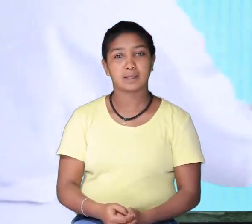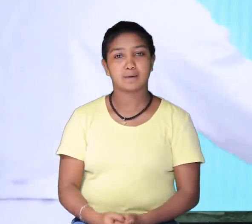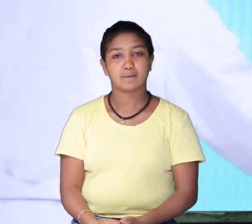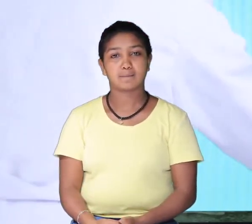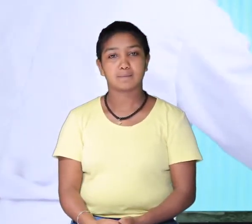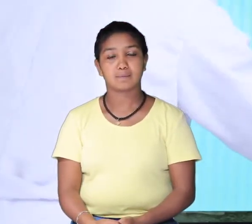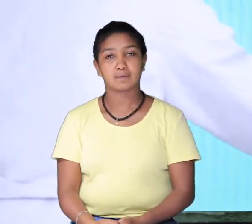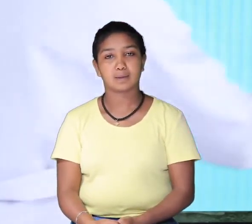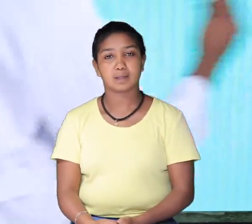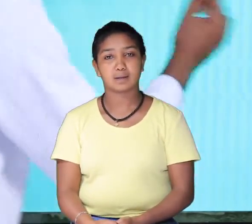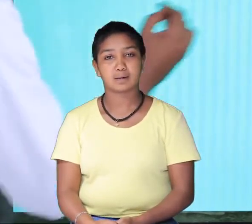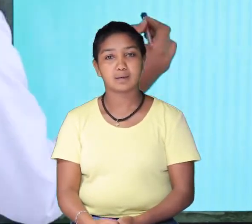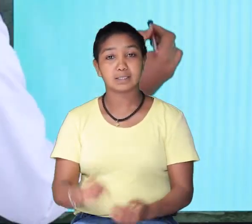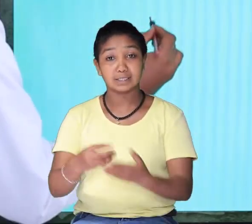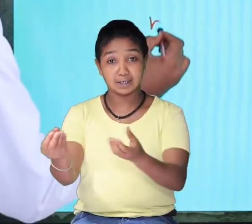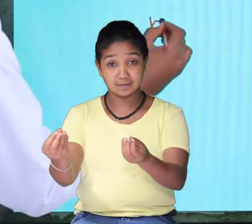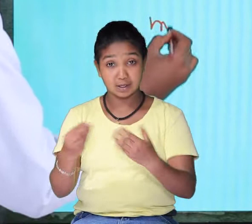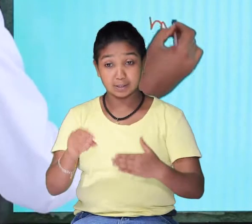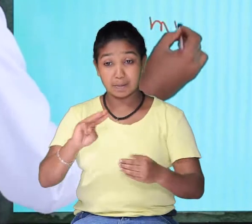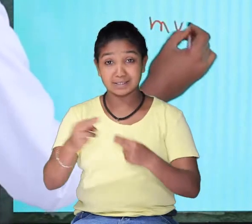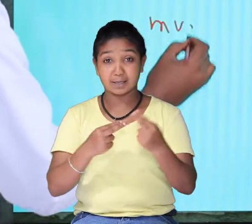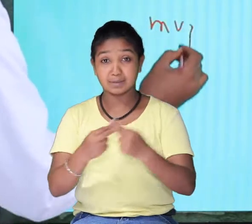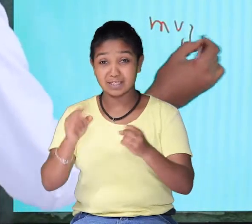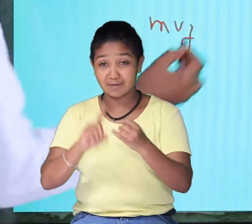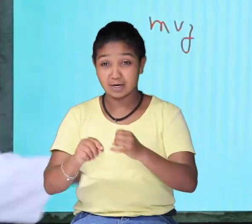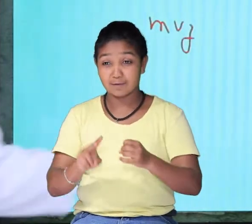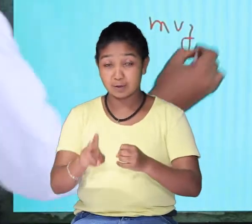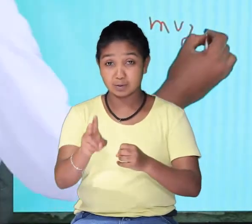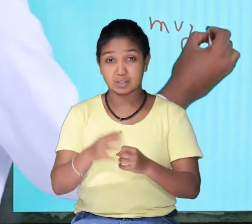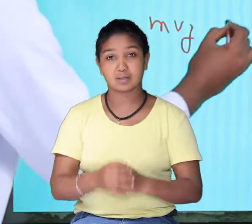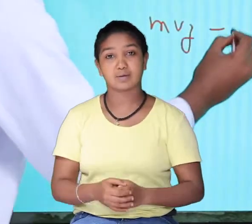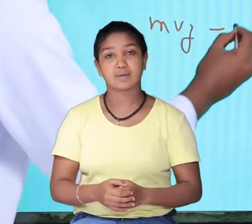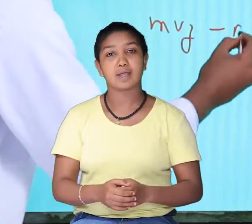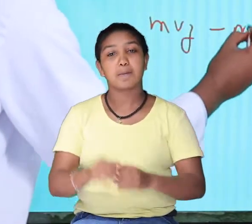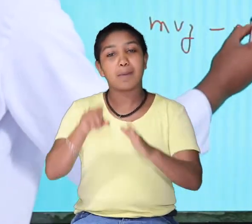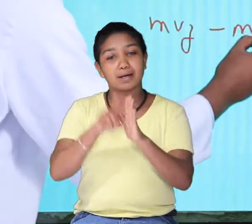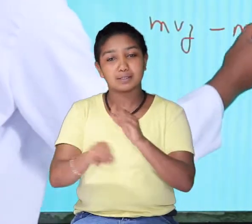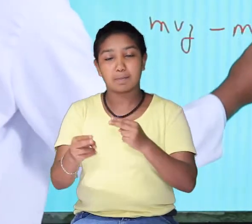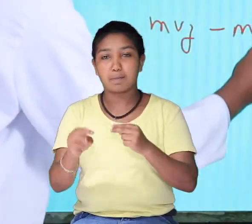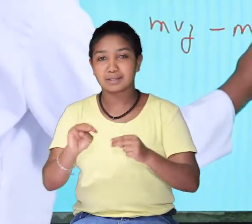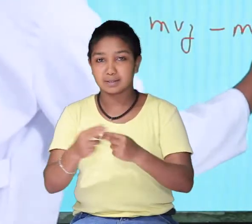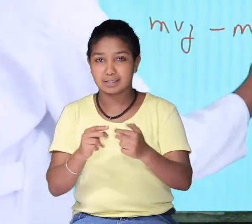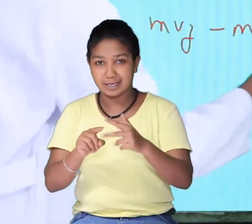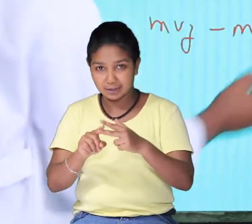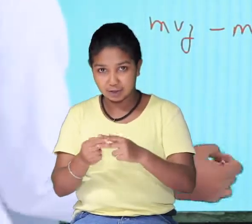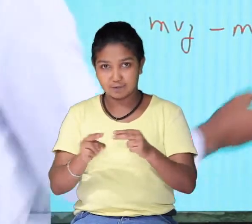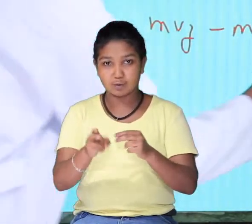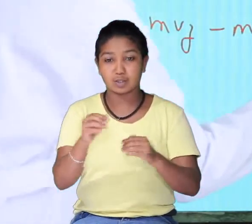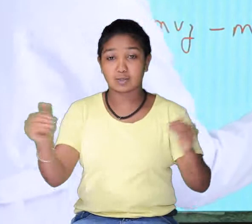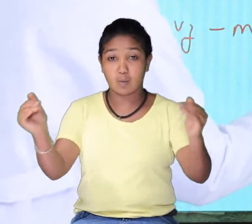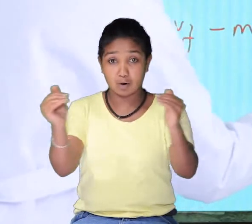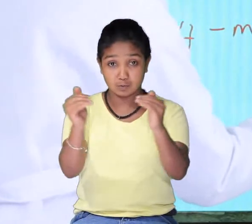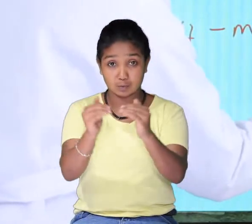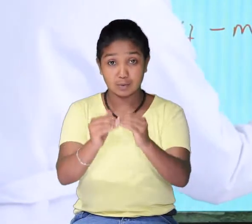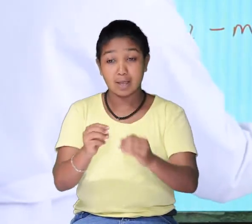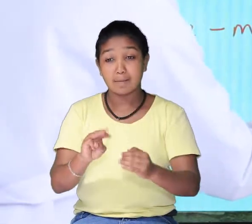one as well as this one, this gives us mass times the final velocity minus mass times the initial velocity is equals